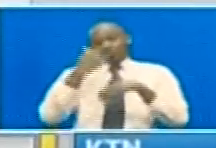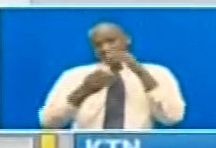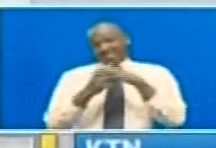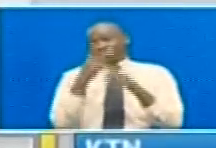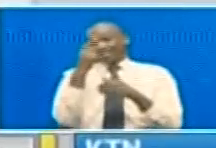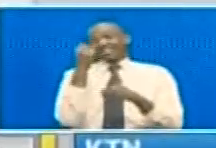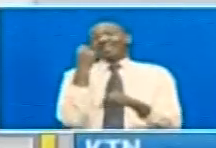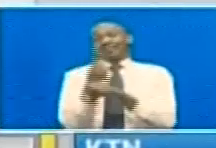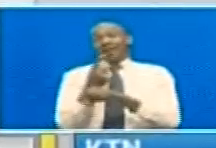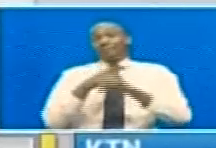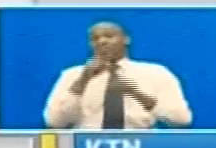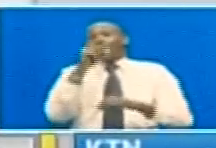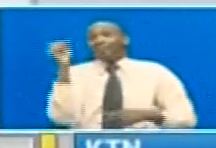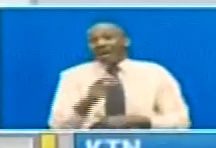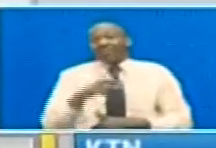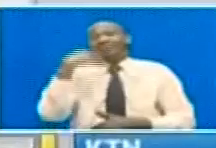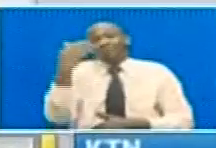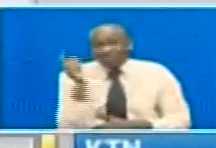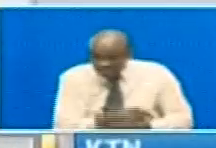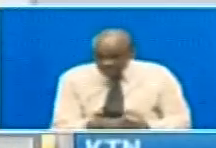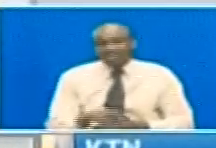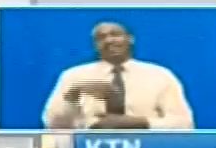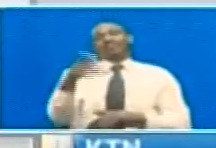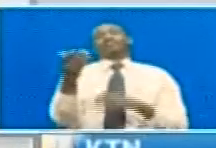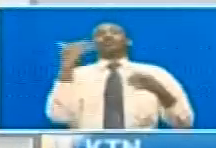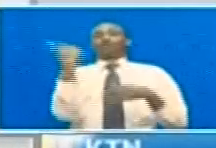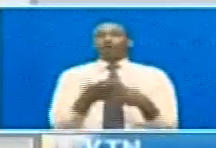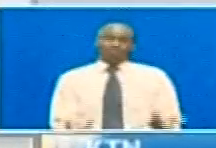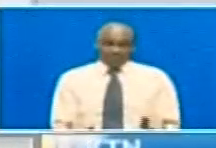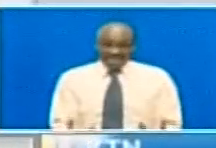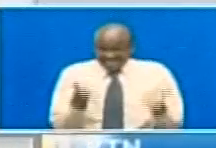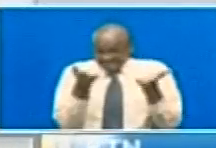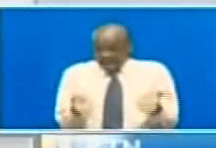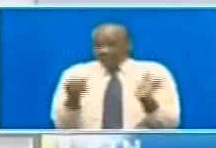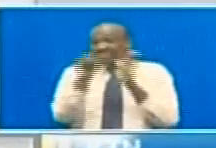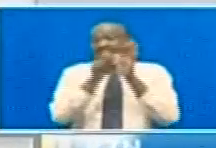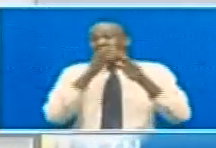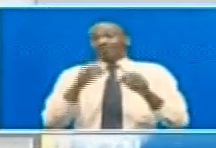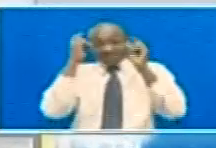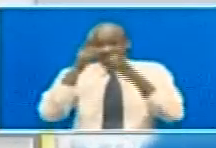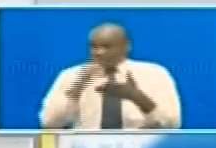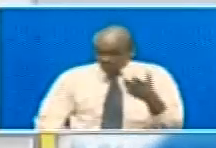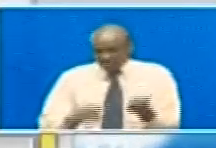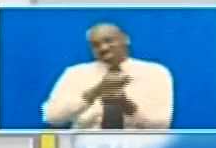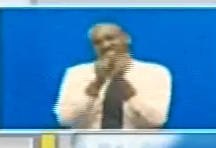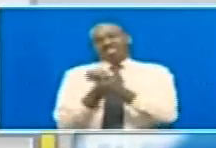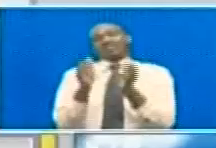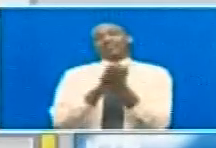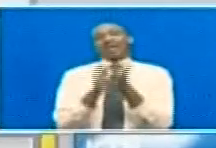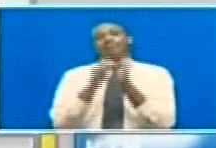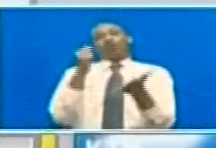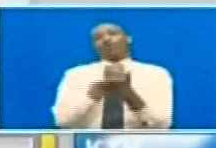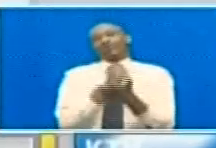which stalled just 1 month after the contract was issued. Even more ironically, State House supposedly decided to convert the petrol station into offices